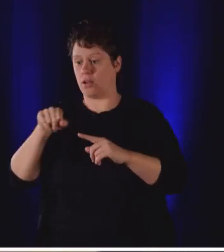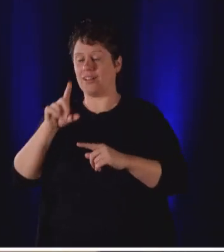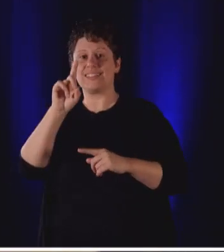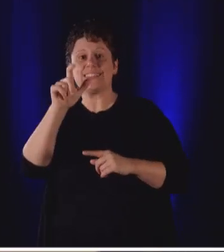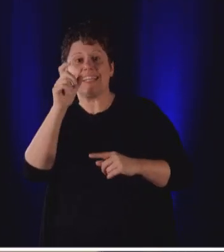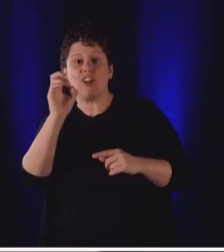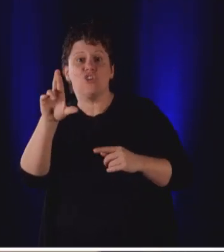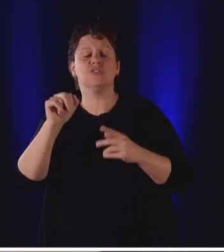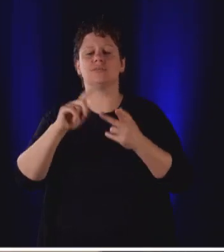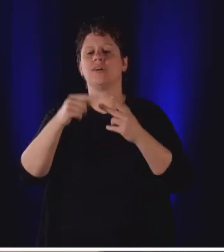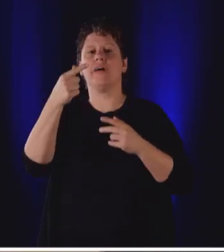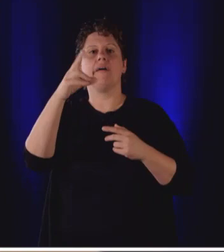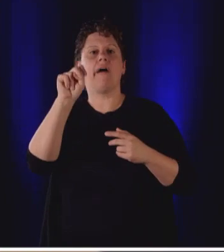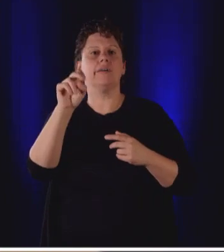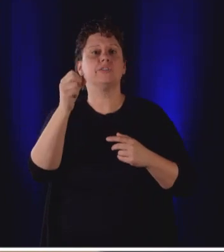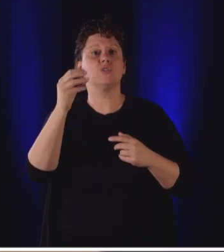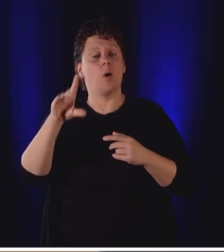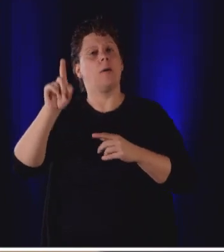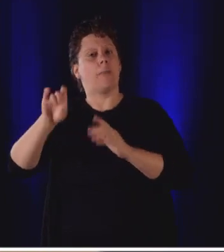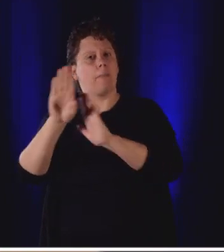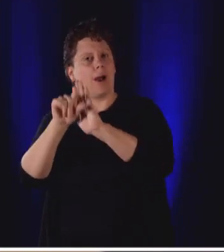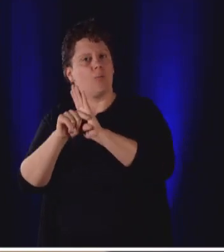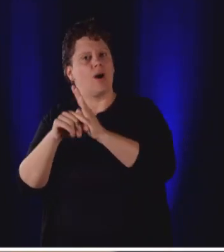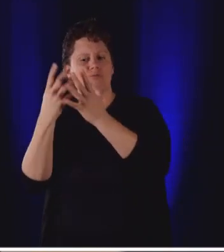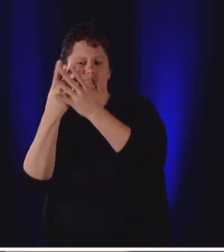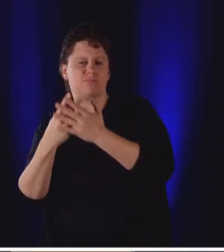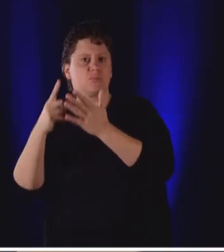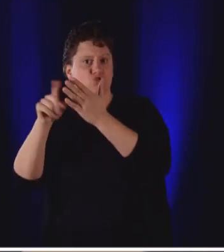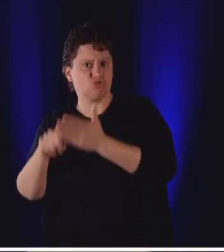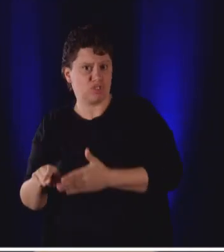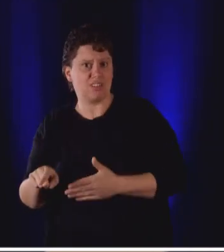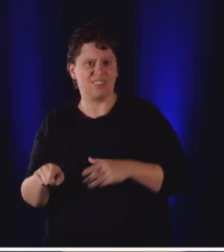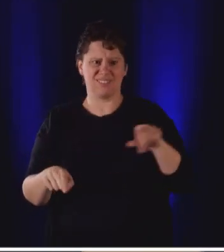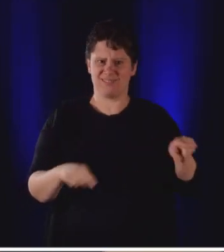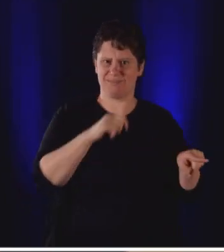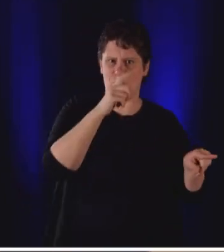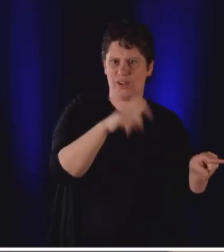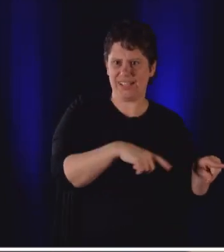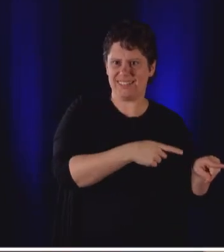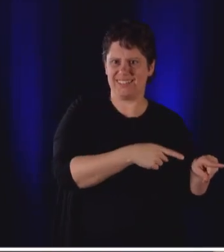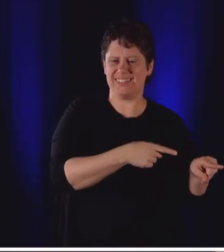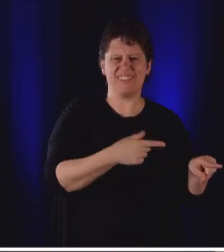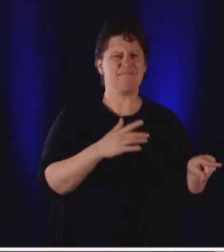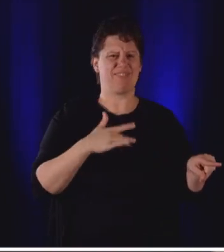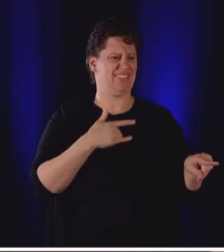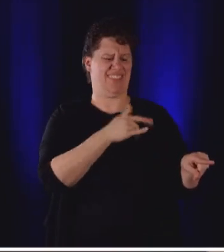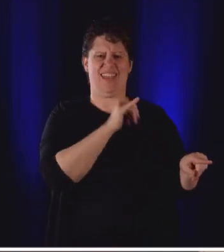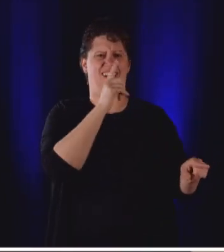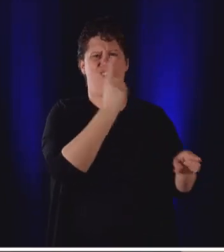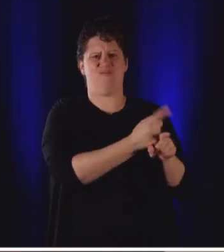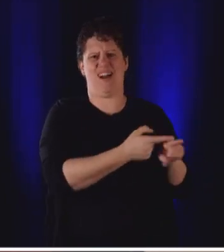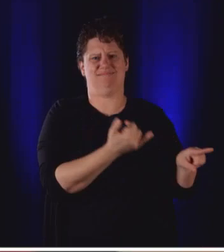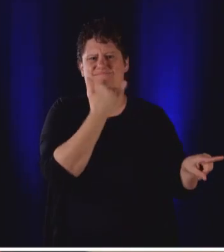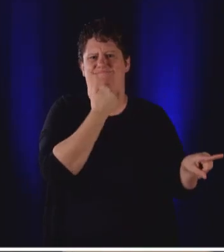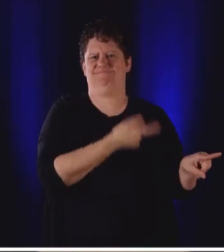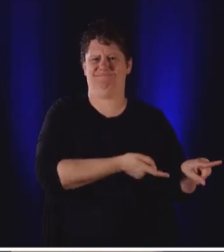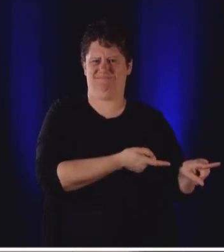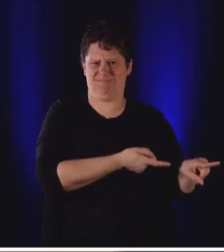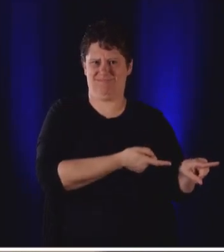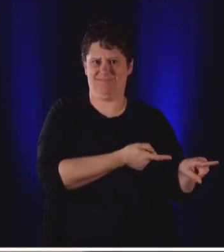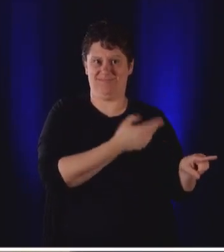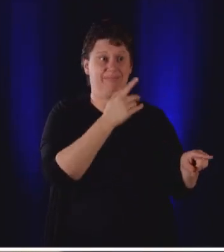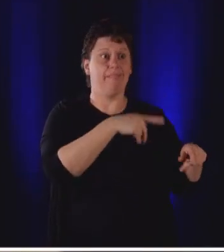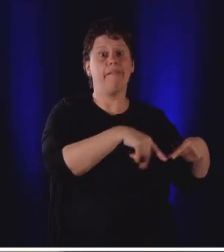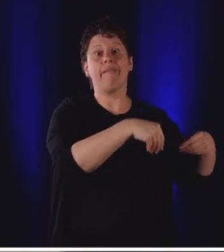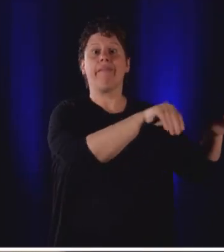it was approved. It was not illegal. I thought that was a hustle. I thought it was an illegal action as I grew up watching